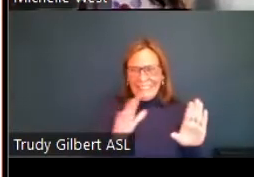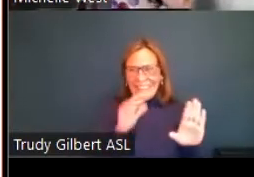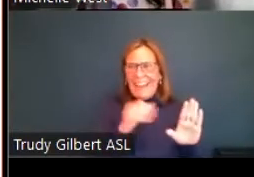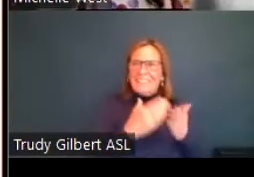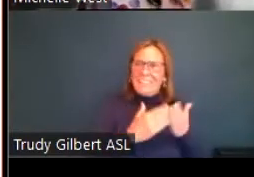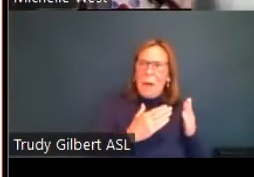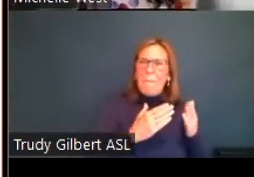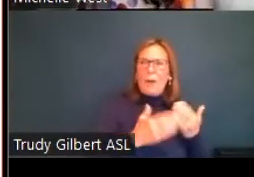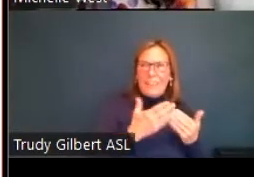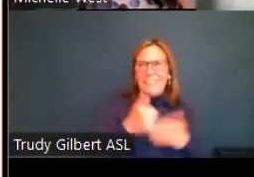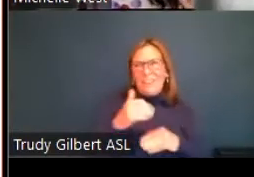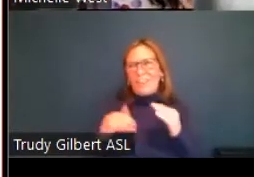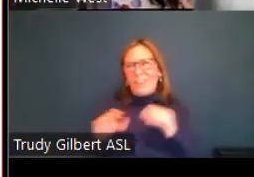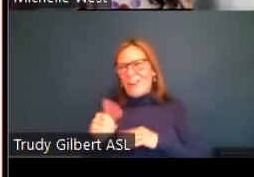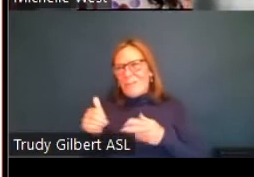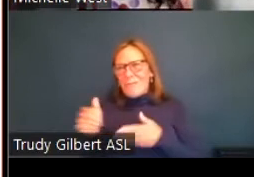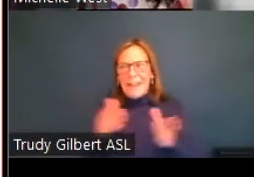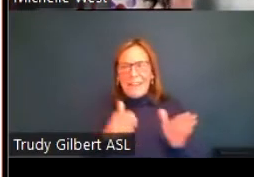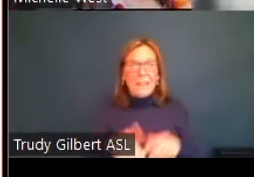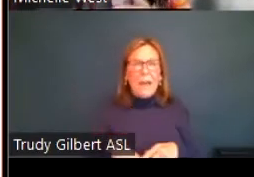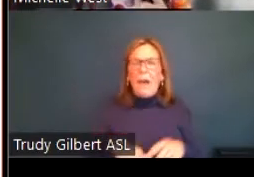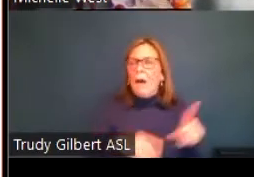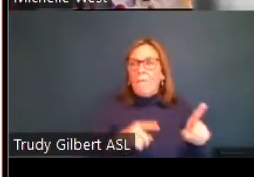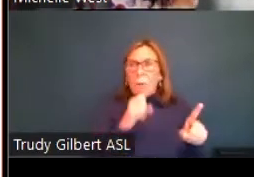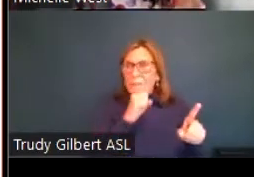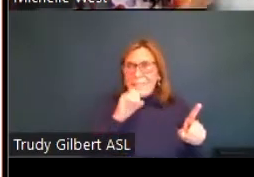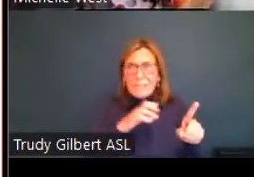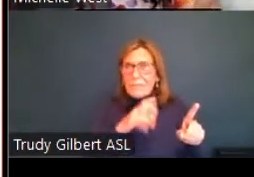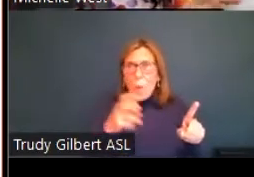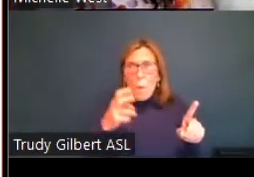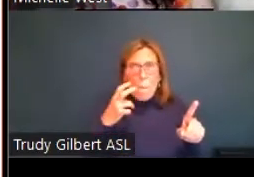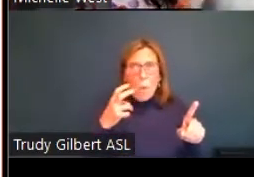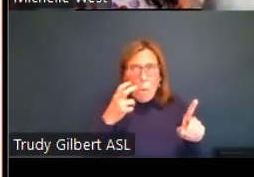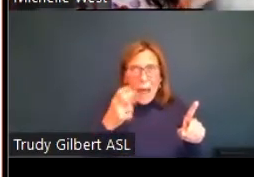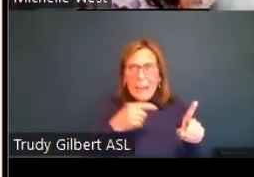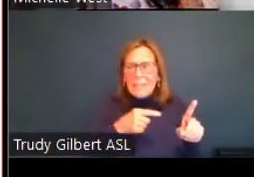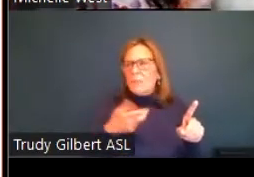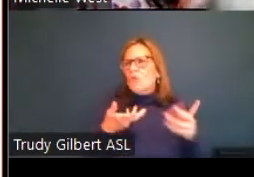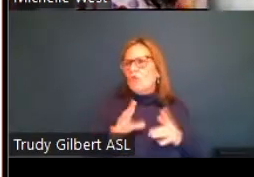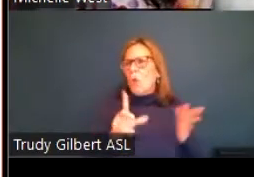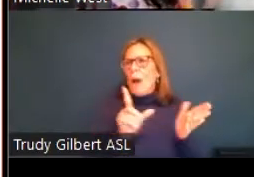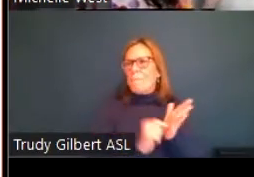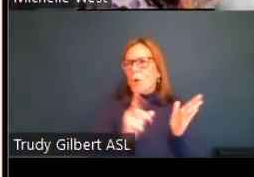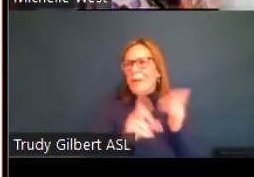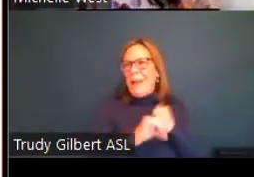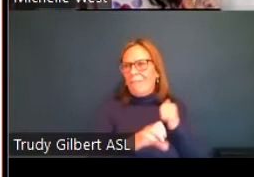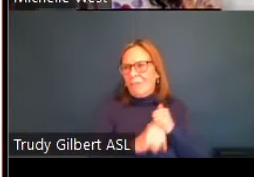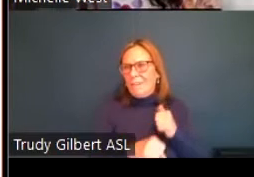advertising? This is, again, the older individuals with blindness. You don't want to do a print ad, right, for OIB.